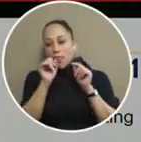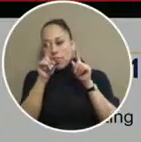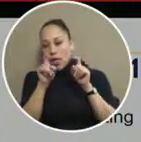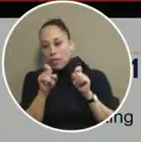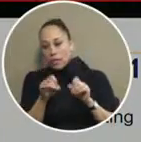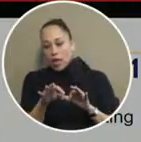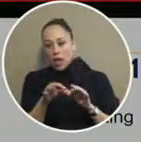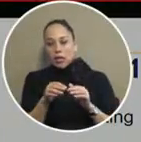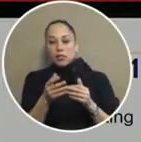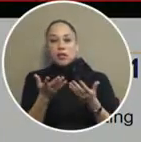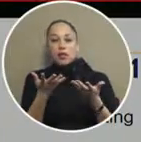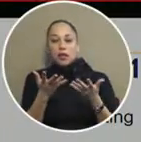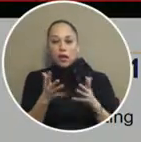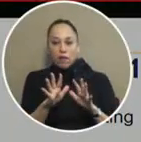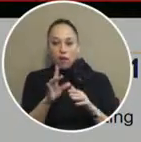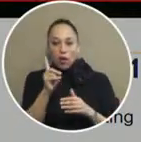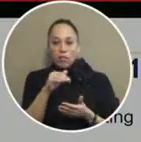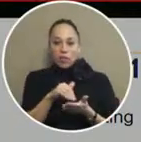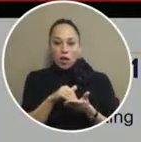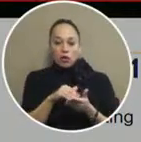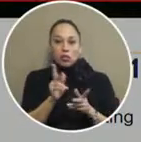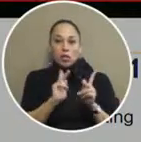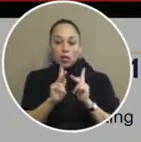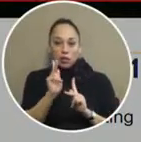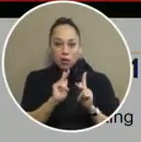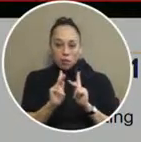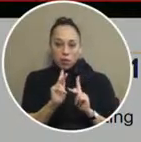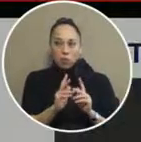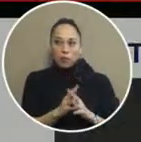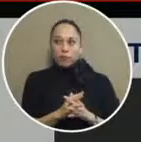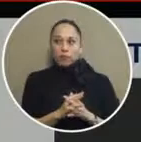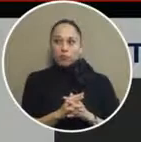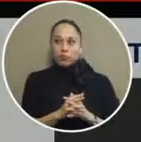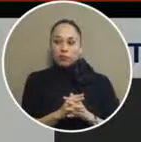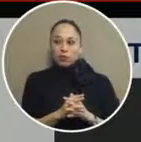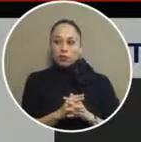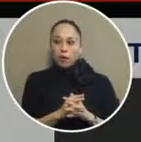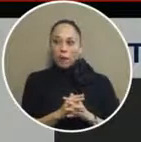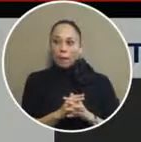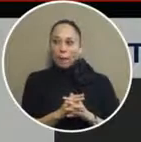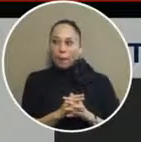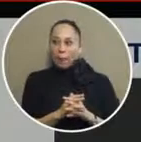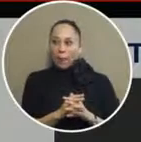have been done per 100,000 of population. Next slide, please.